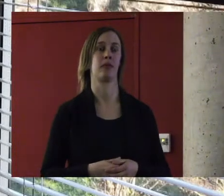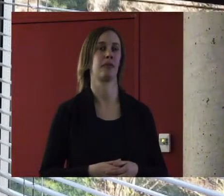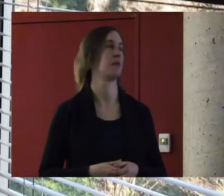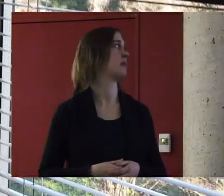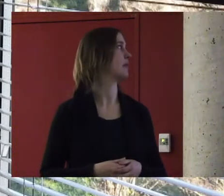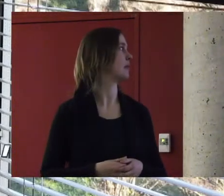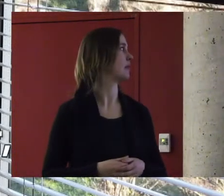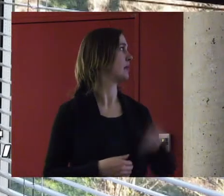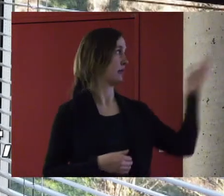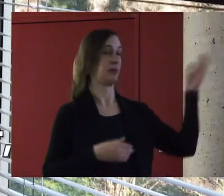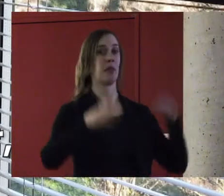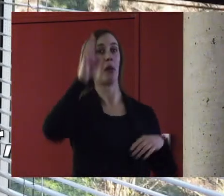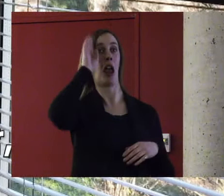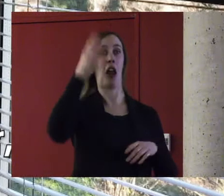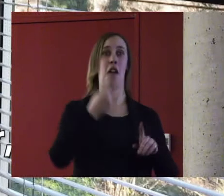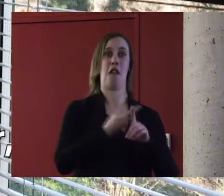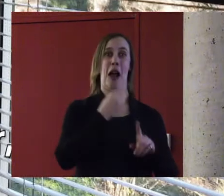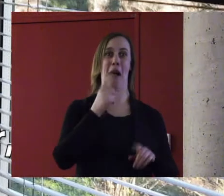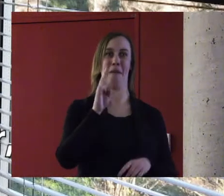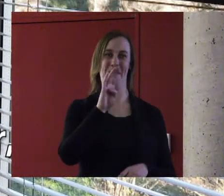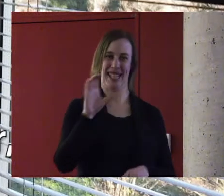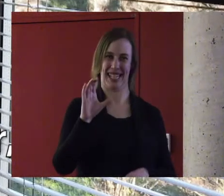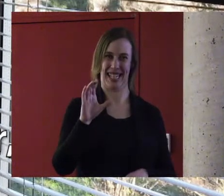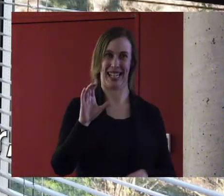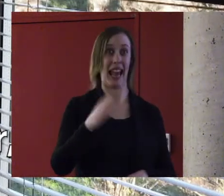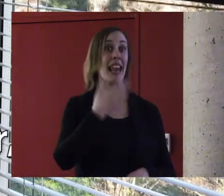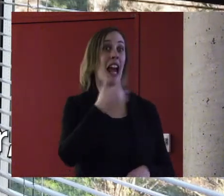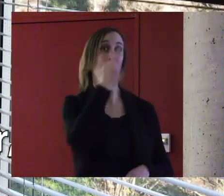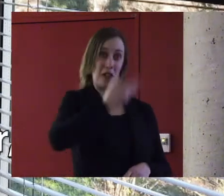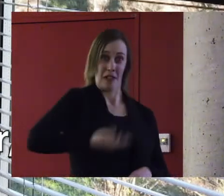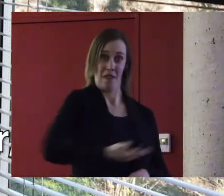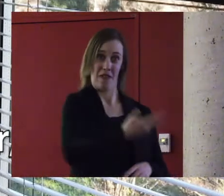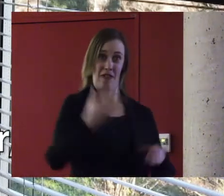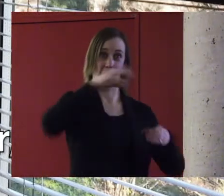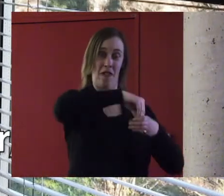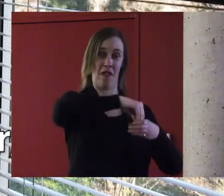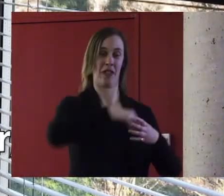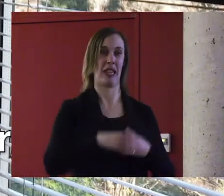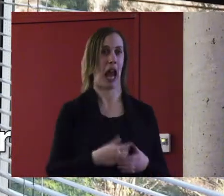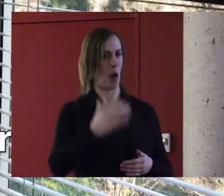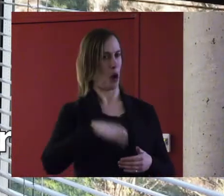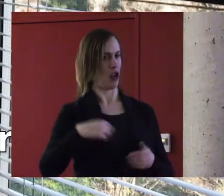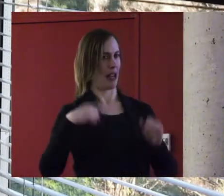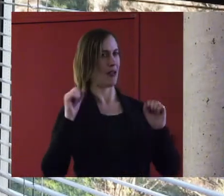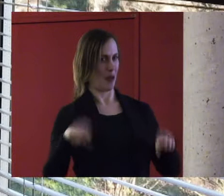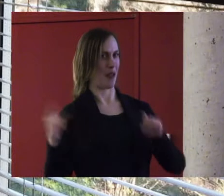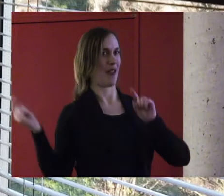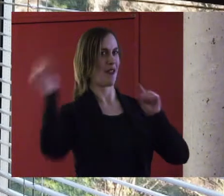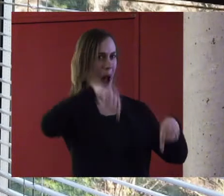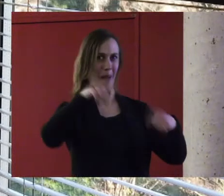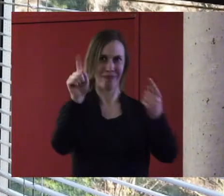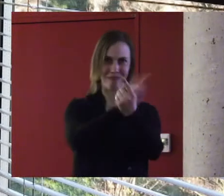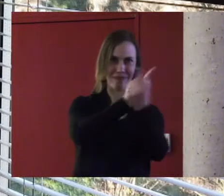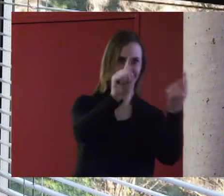Hello from British Columbia, and thanks, Jen, for the invitation to participate. I wish I could be with you in person to meet you